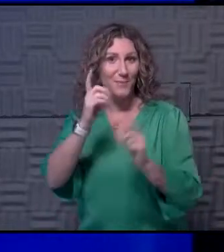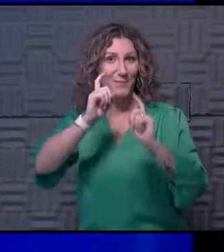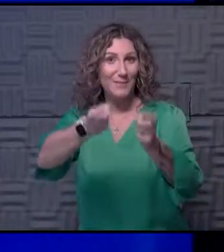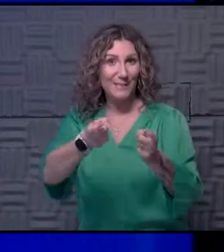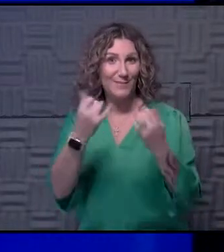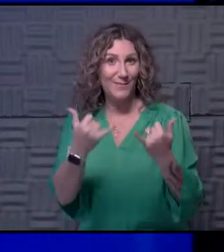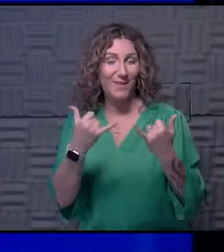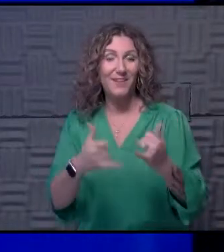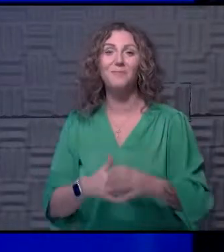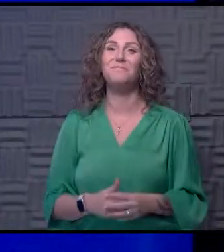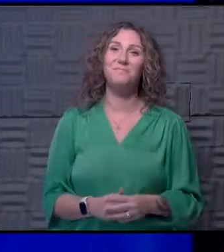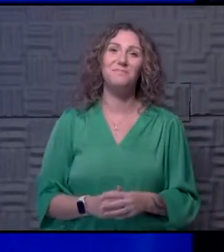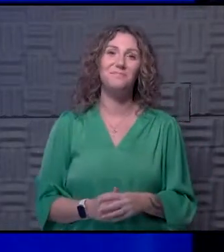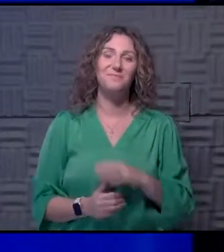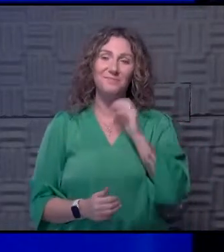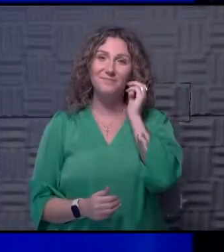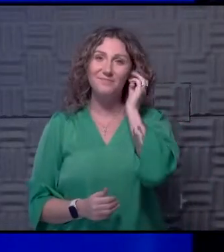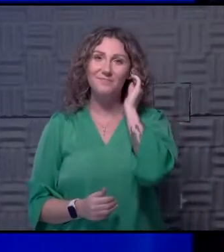now.